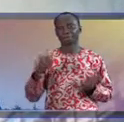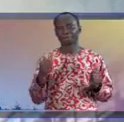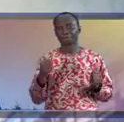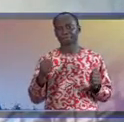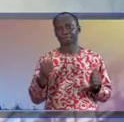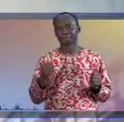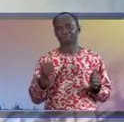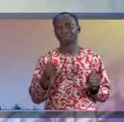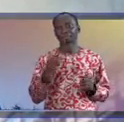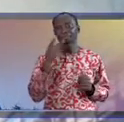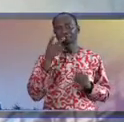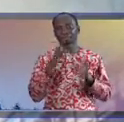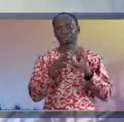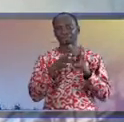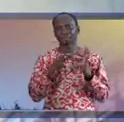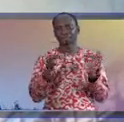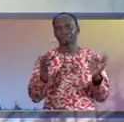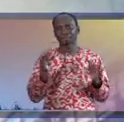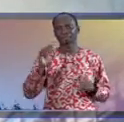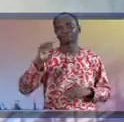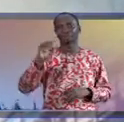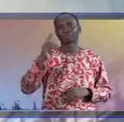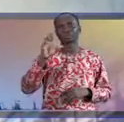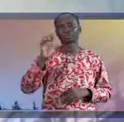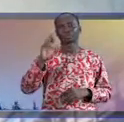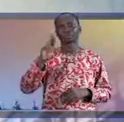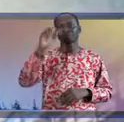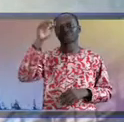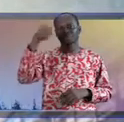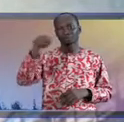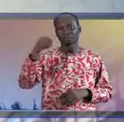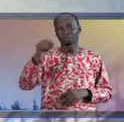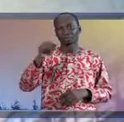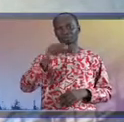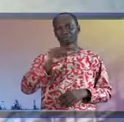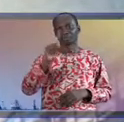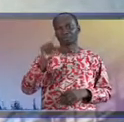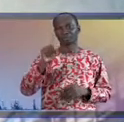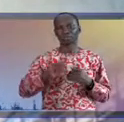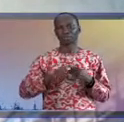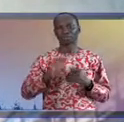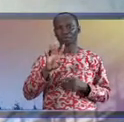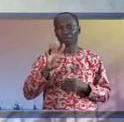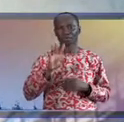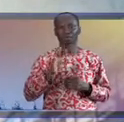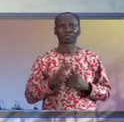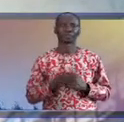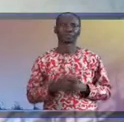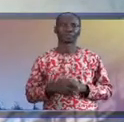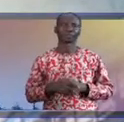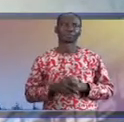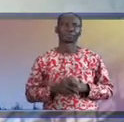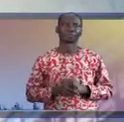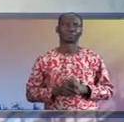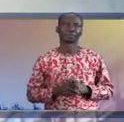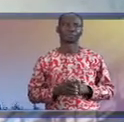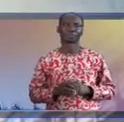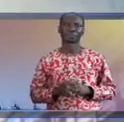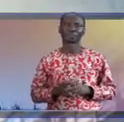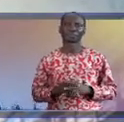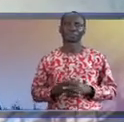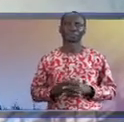it is found in 1 Corinthians chapter 10. I'm reading from verse 1 through 4. 1 Corinthians chapter 10, verse